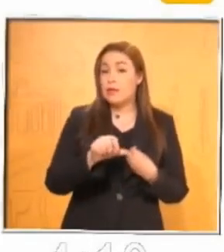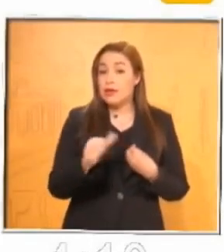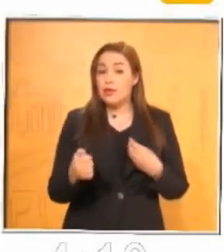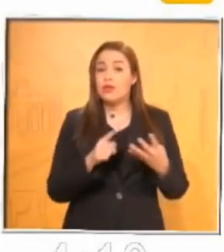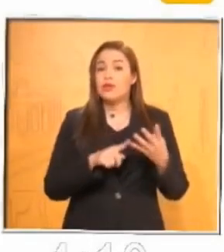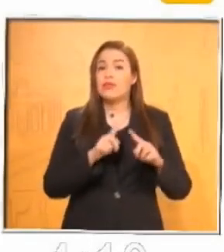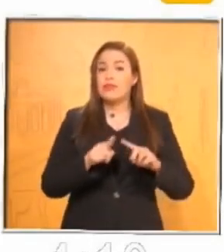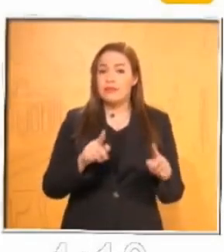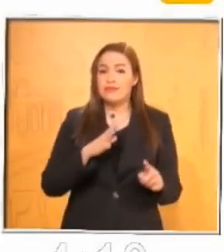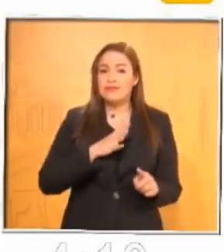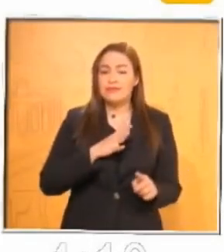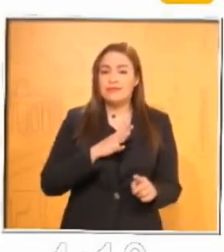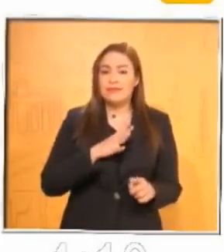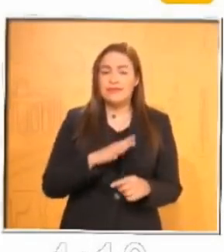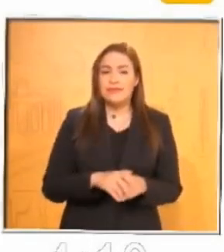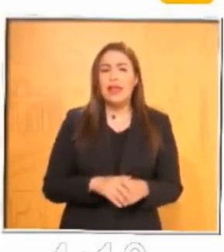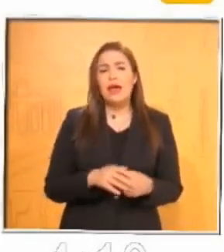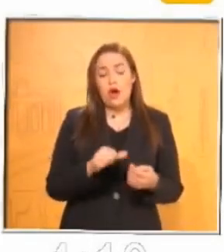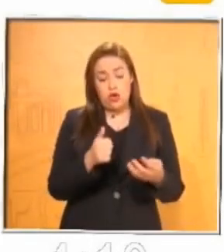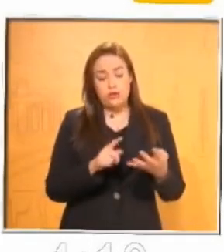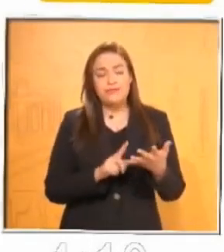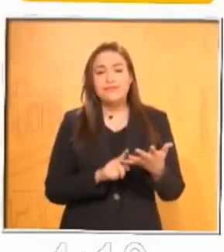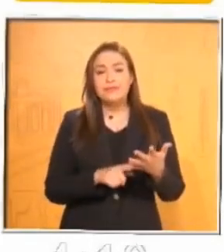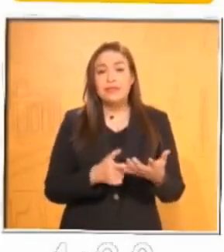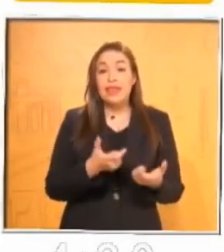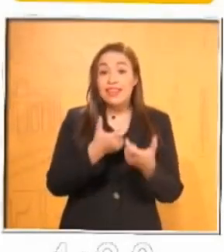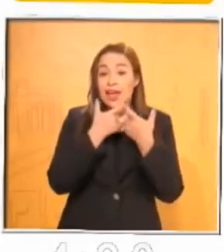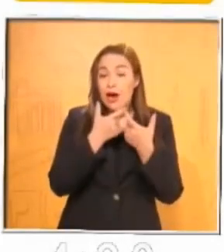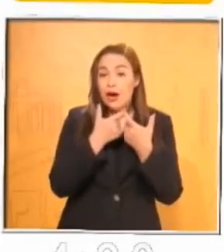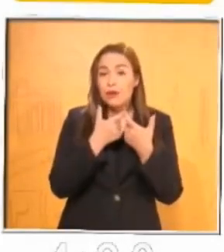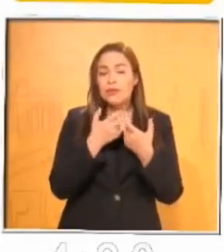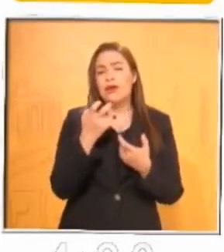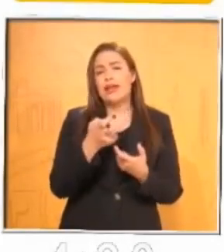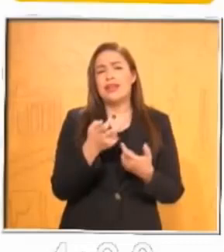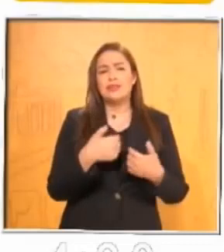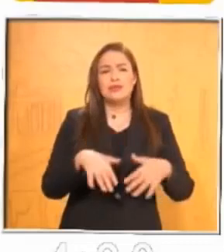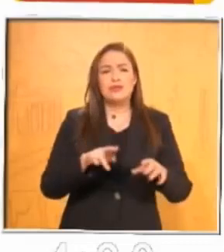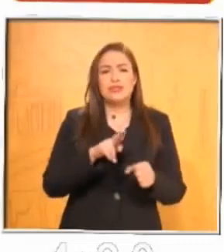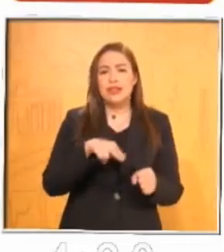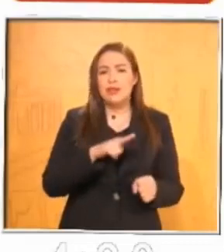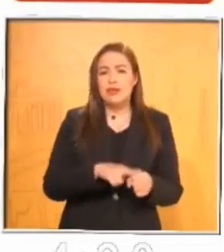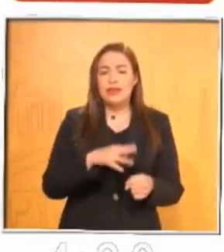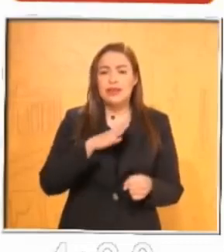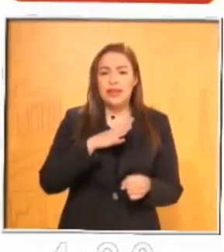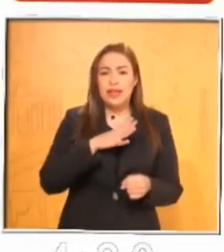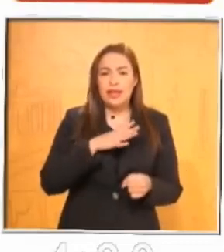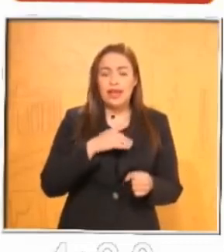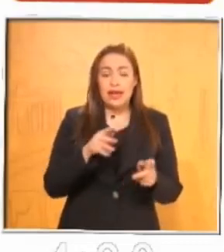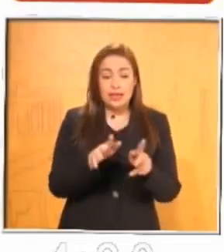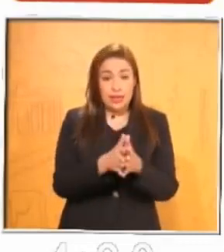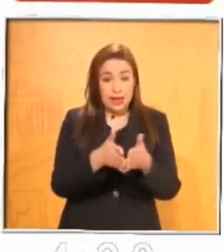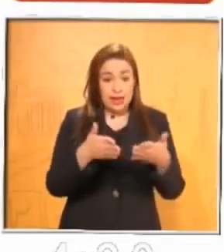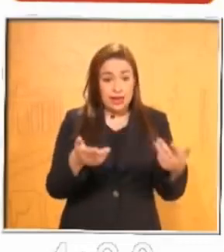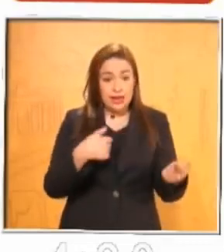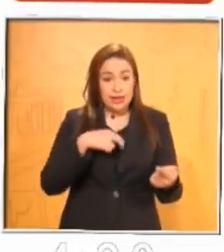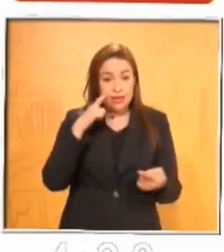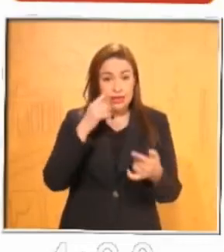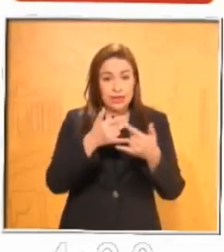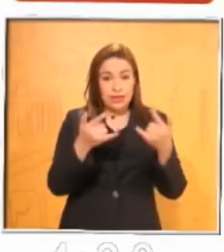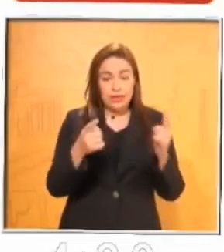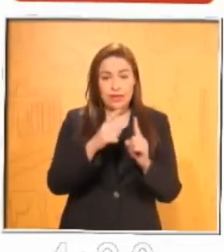Humor. There are plenty of comics that live up to the name comic, from Mad Magazine to Simpsons comics